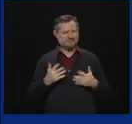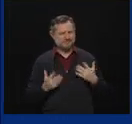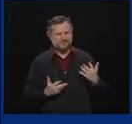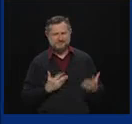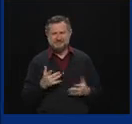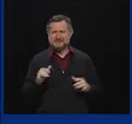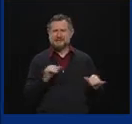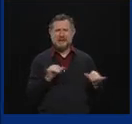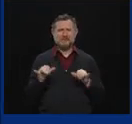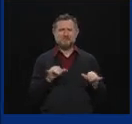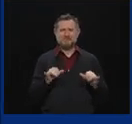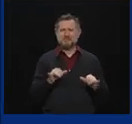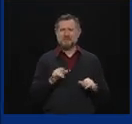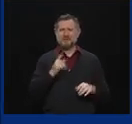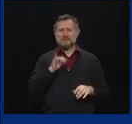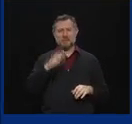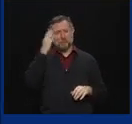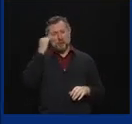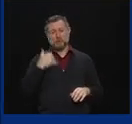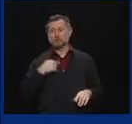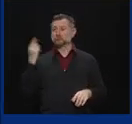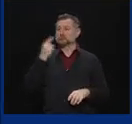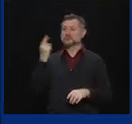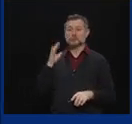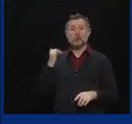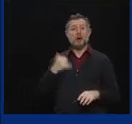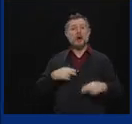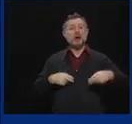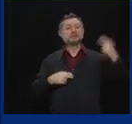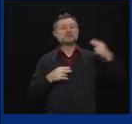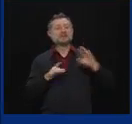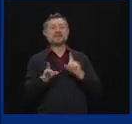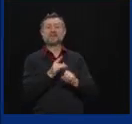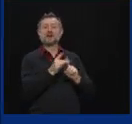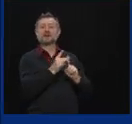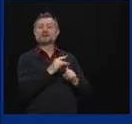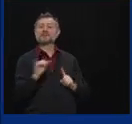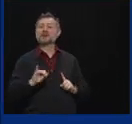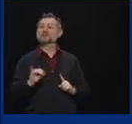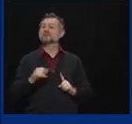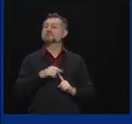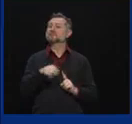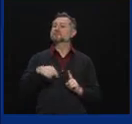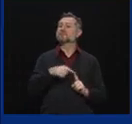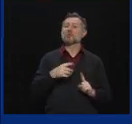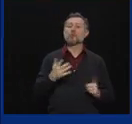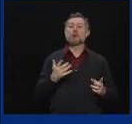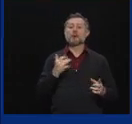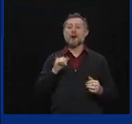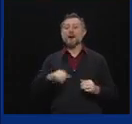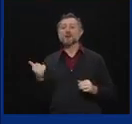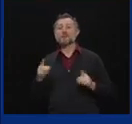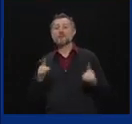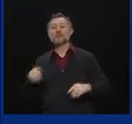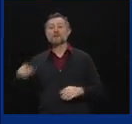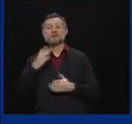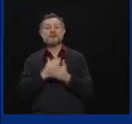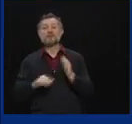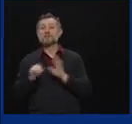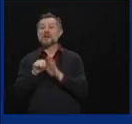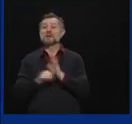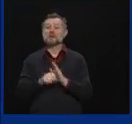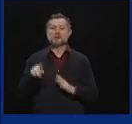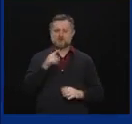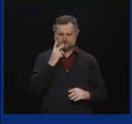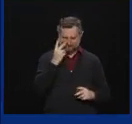on that and say that is why we have such a high infection rate compared to other areas as well. And so we're even starting to see breakthrough